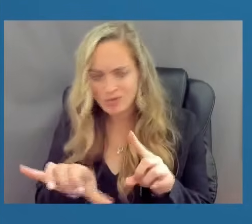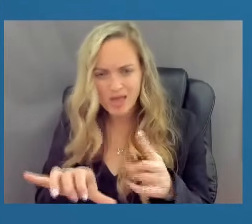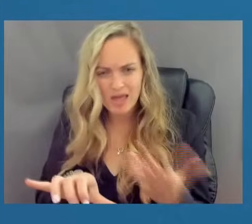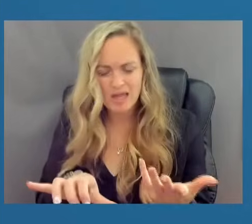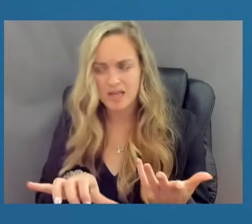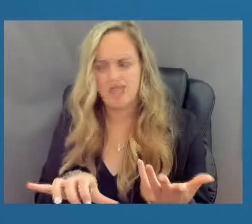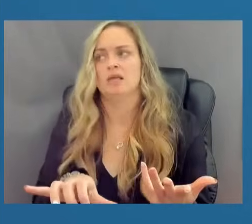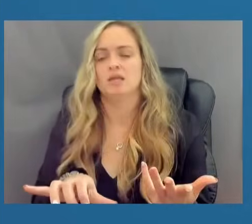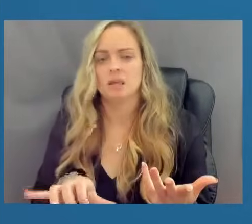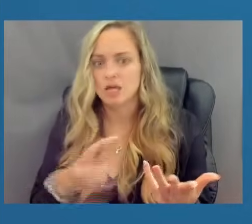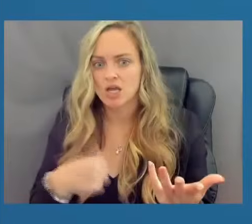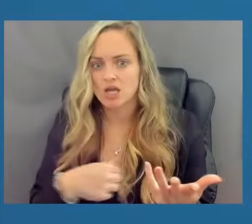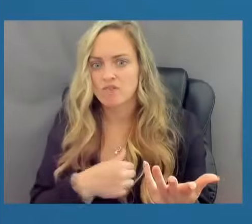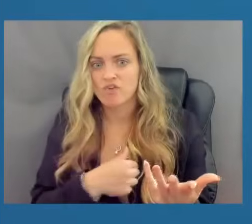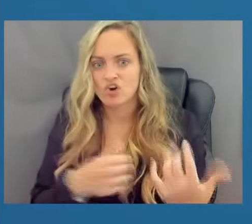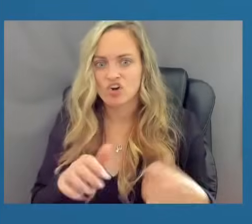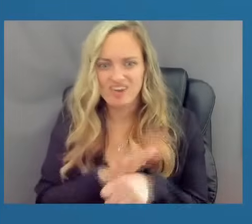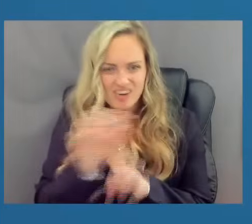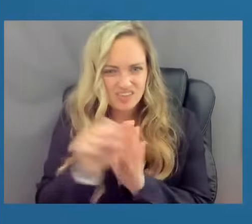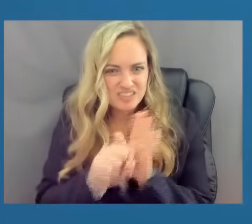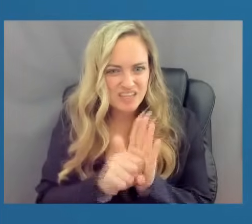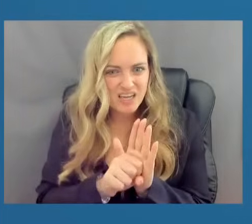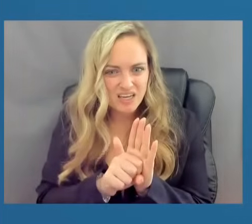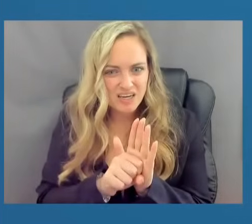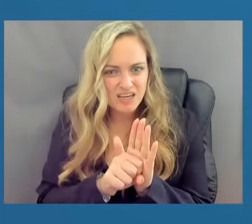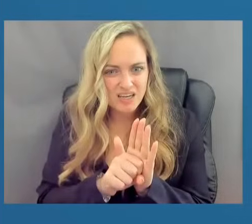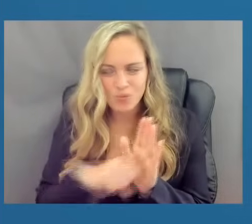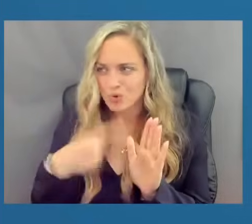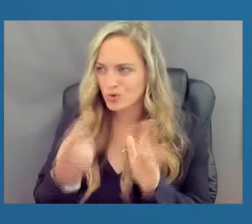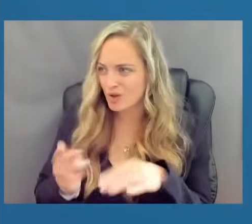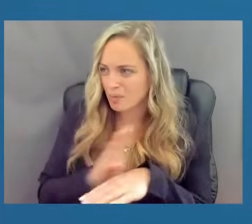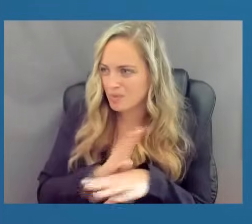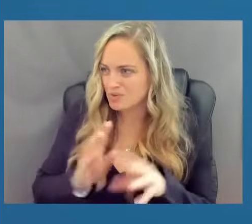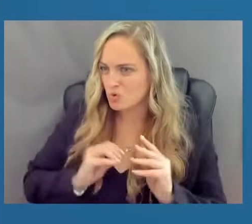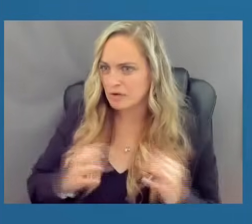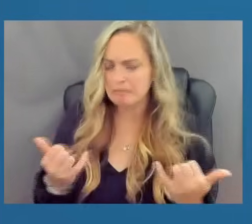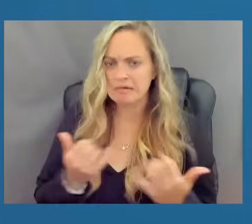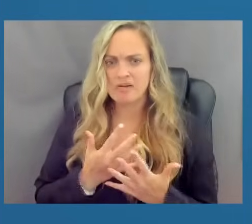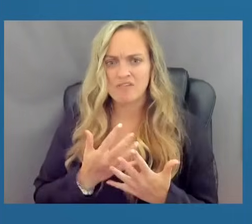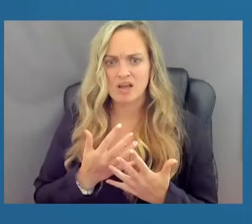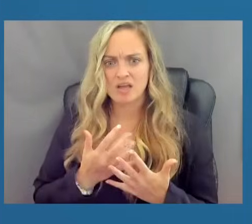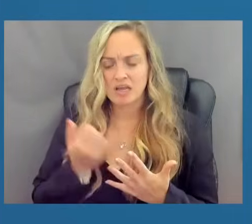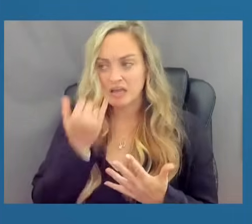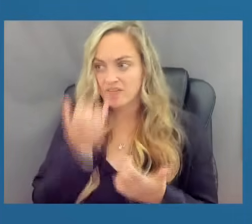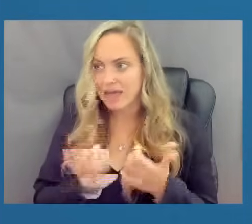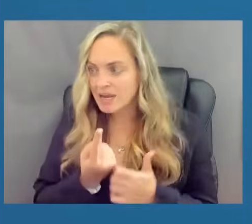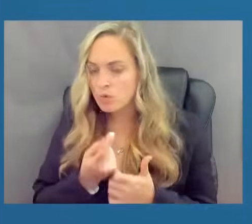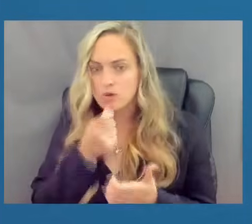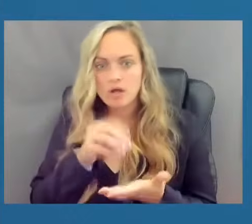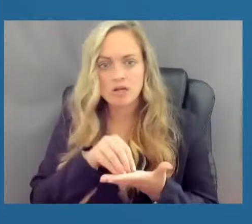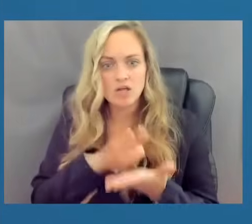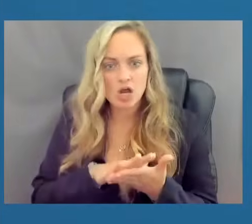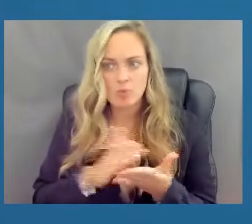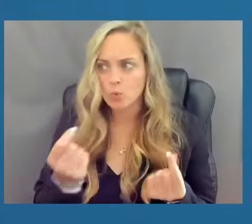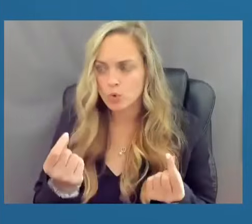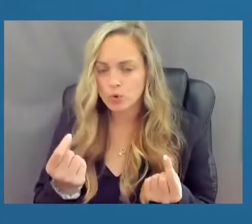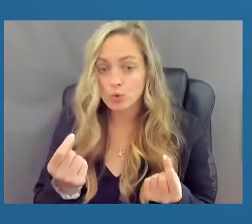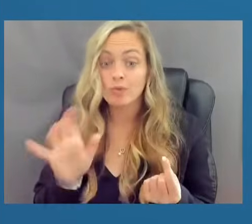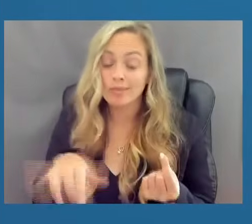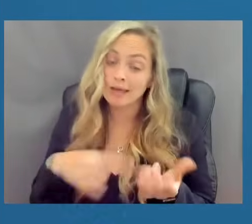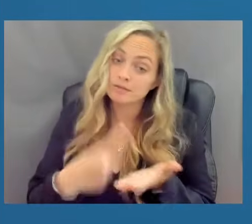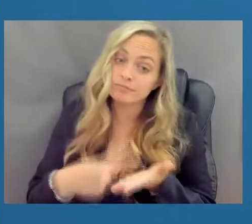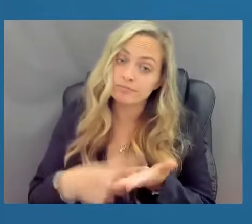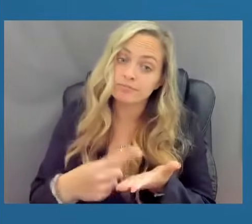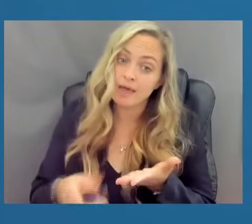our region, for your entire state, what do you tell business owners who are now terrified if they have anyone undocumented, even peaceful workers? That is the conversation I have with